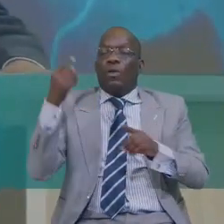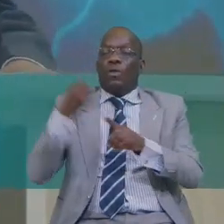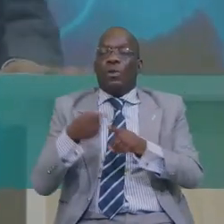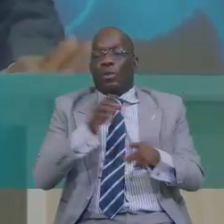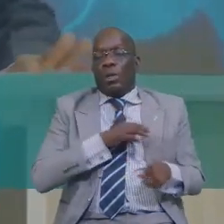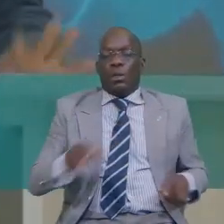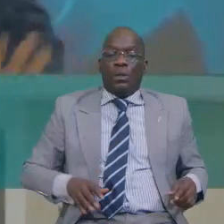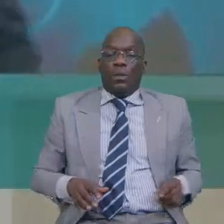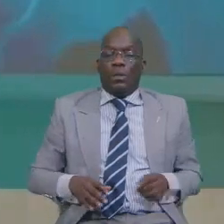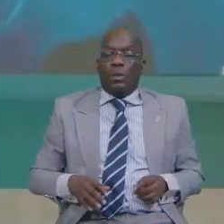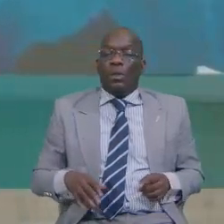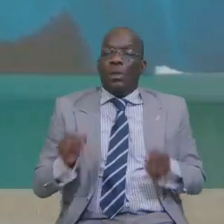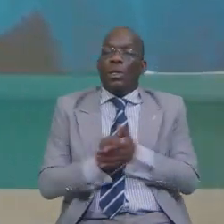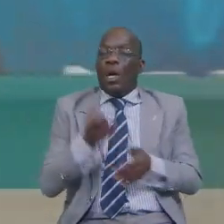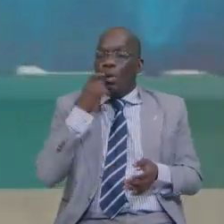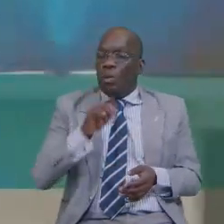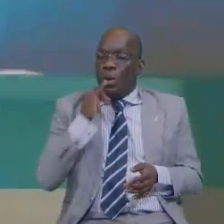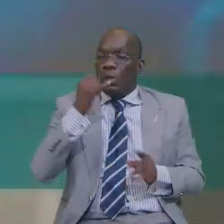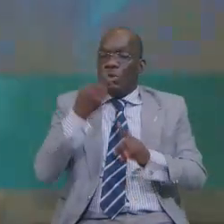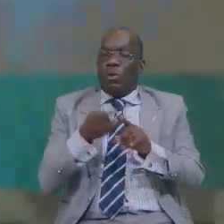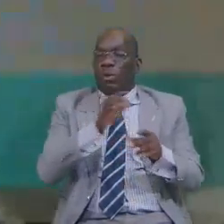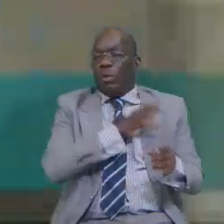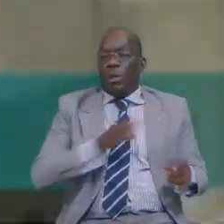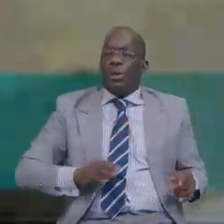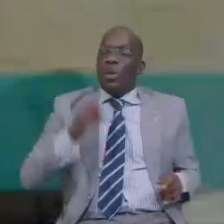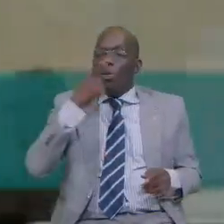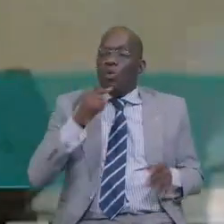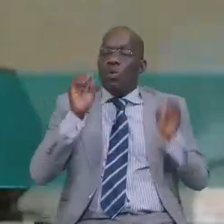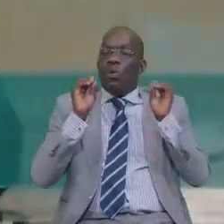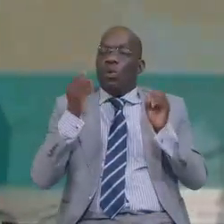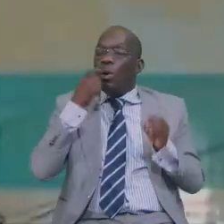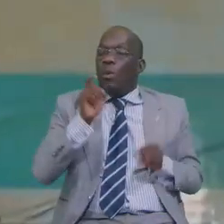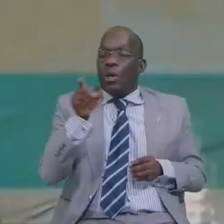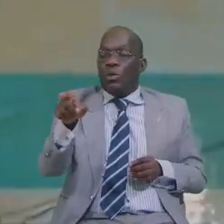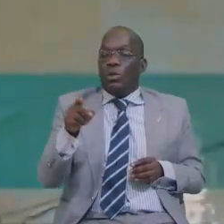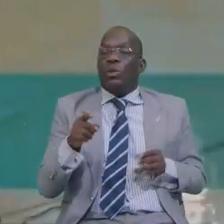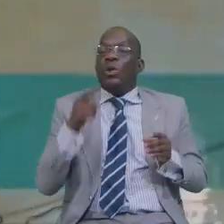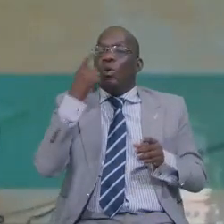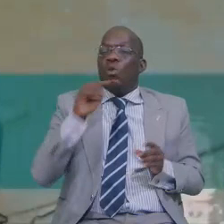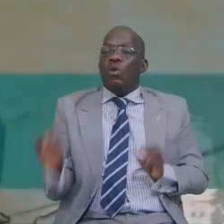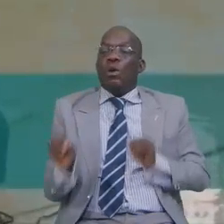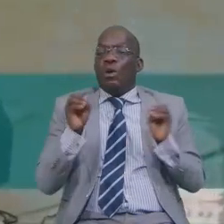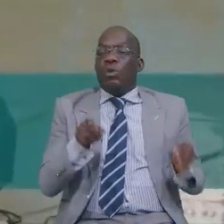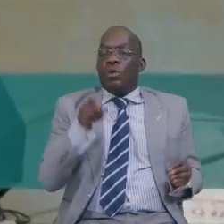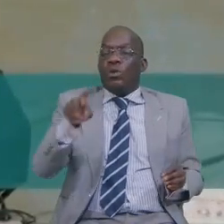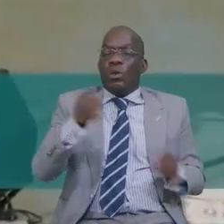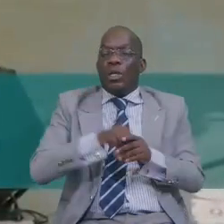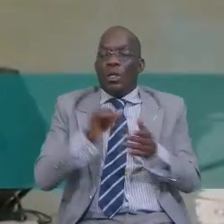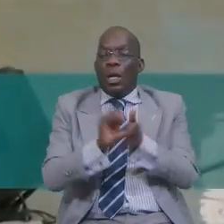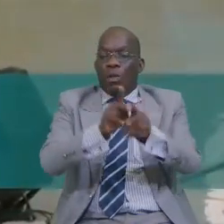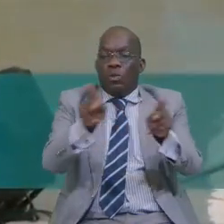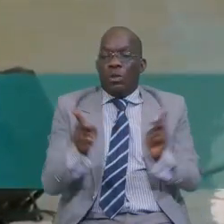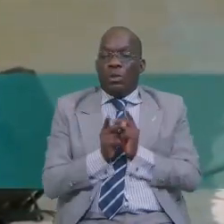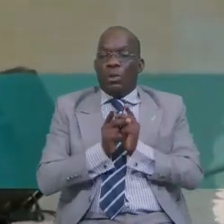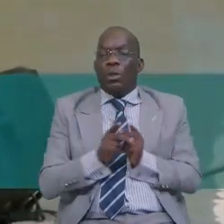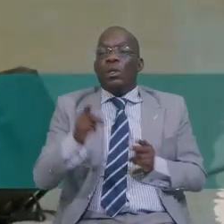Christ. No, who has commanded you? Who has put you in place? And because